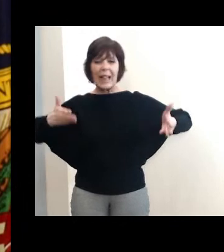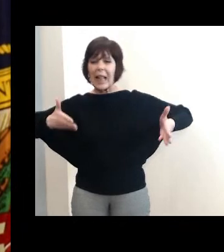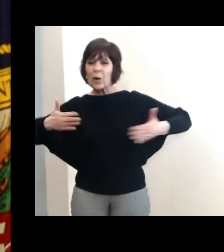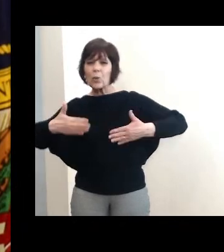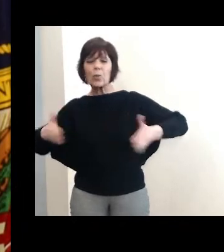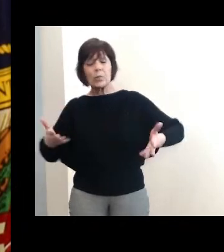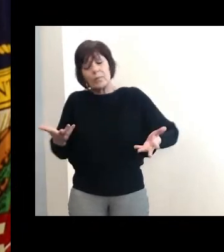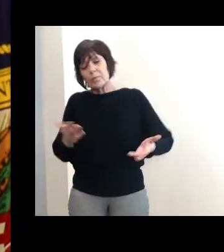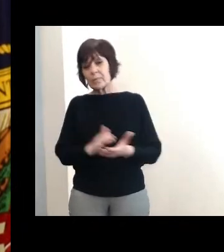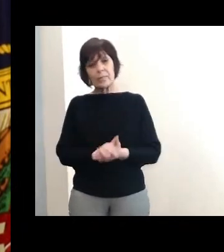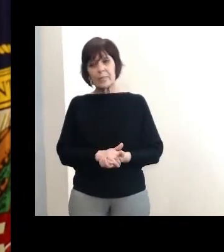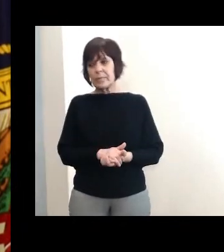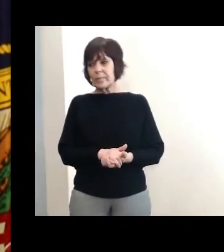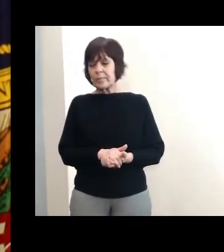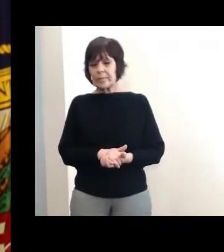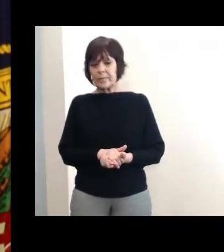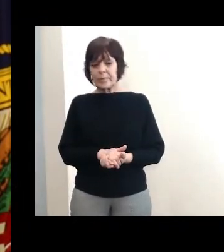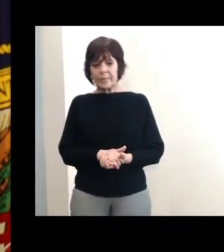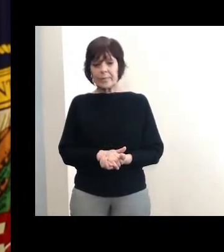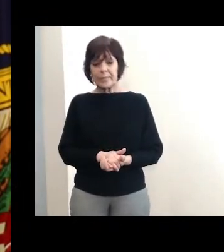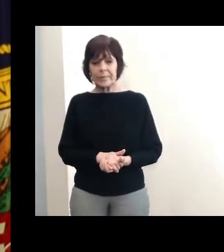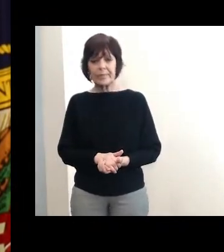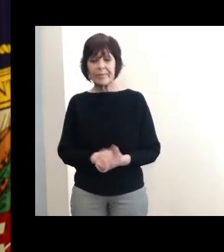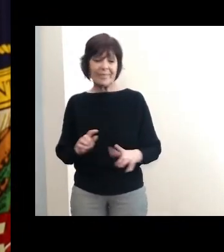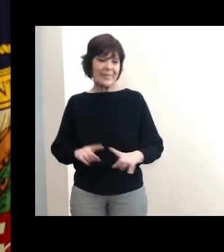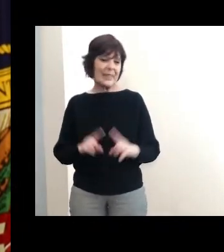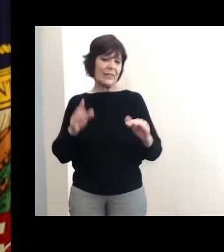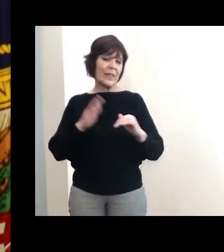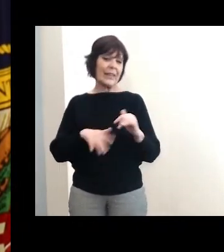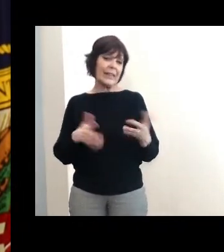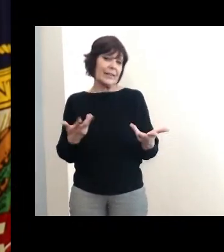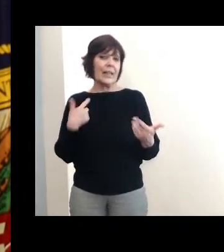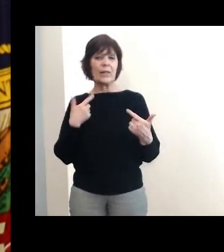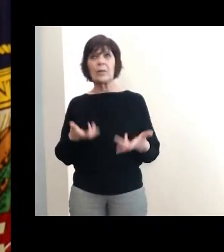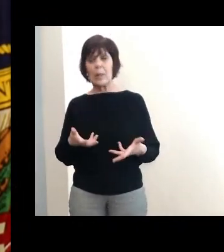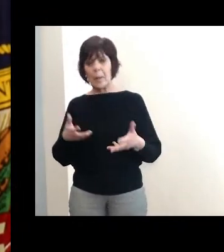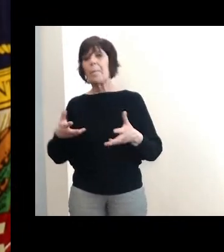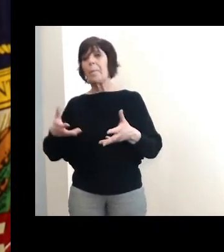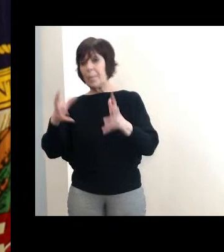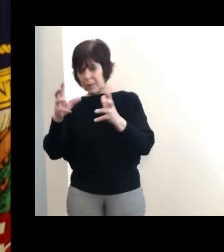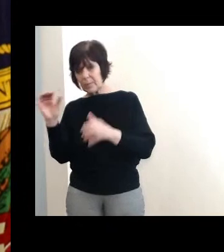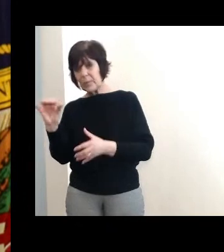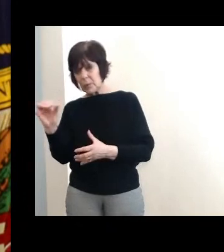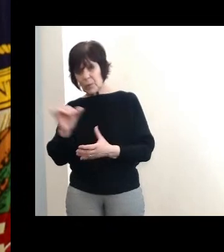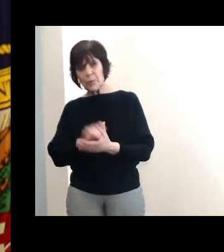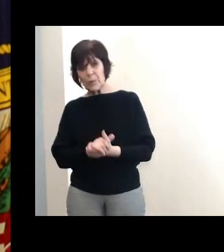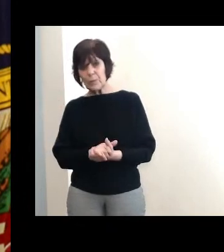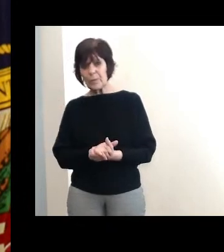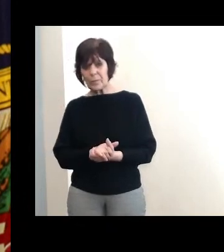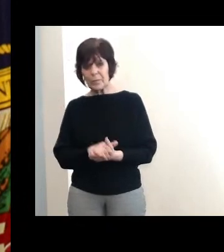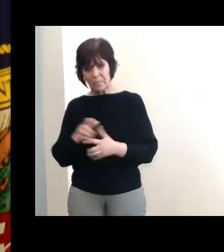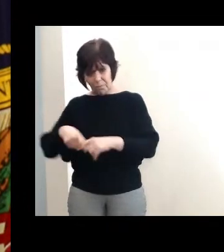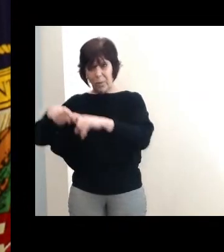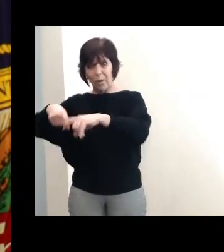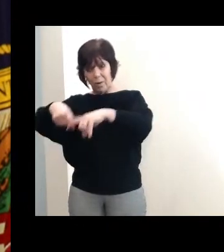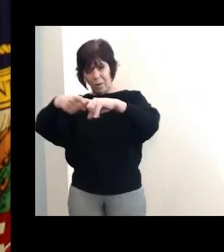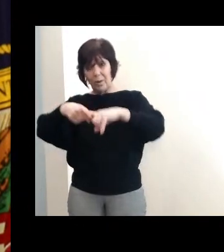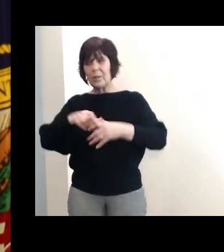rooms. Different than, say, some of the other teams, though basketball certainly has a number of teams on